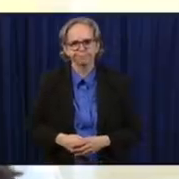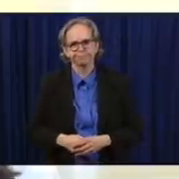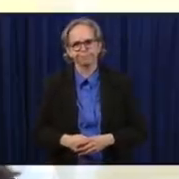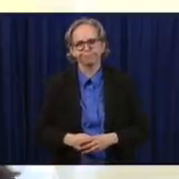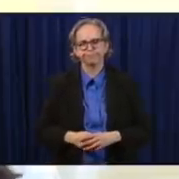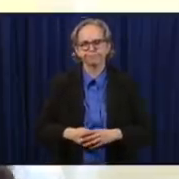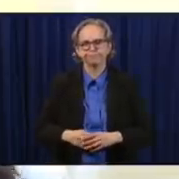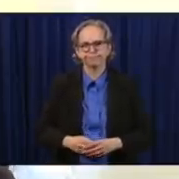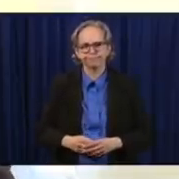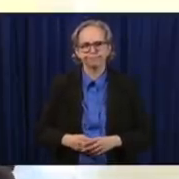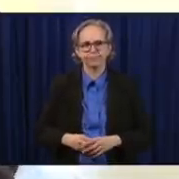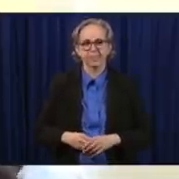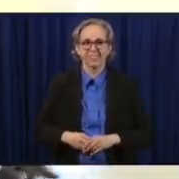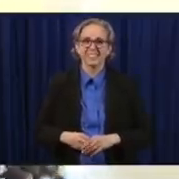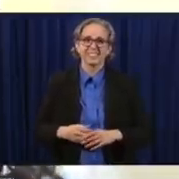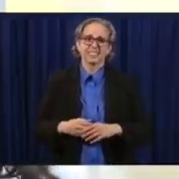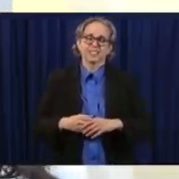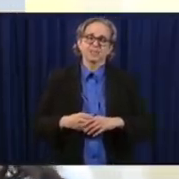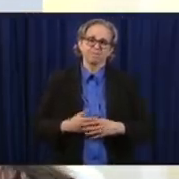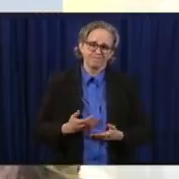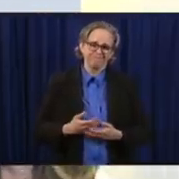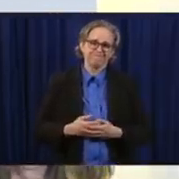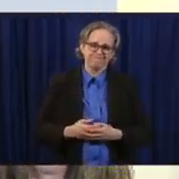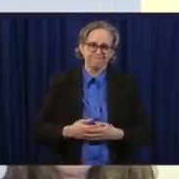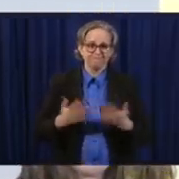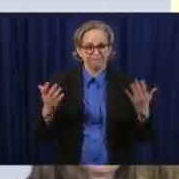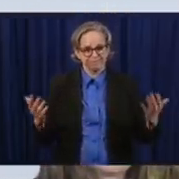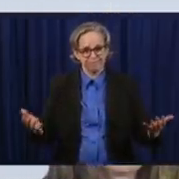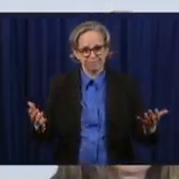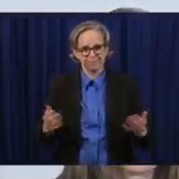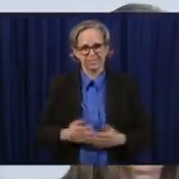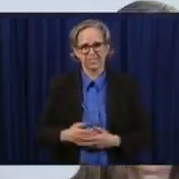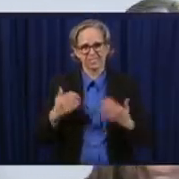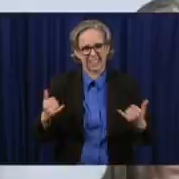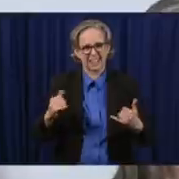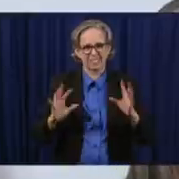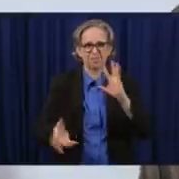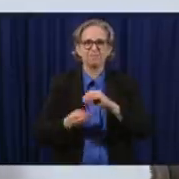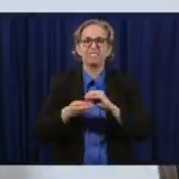All right, so today we now have